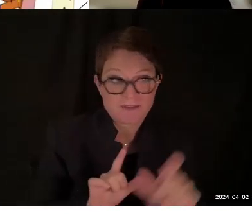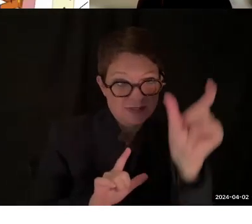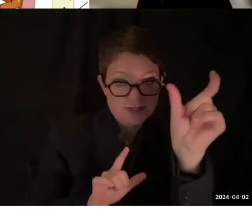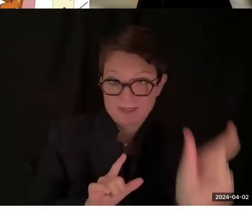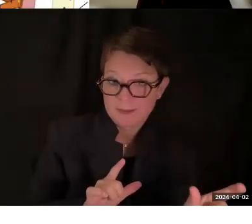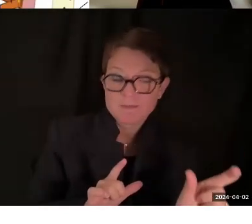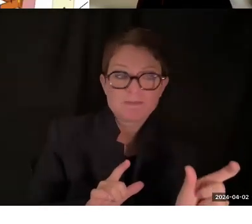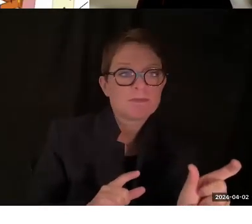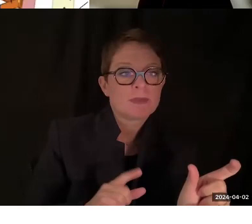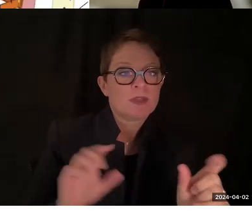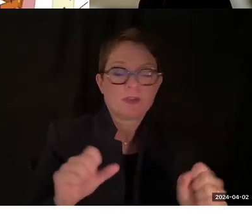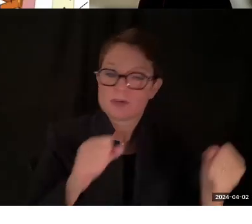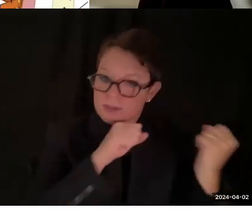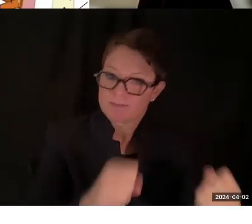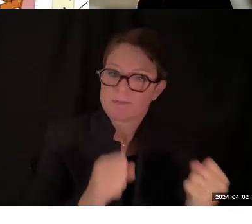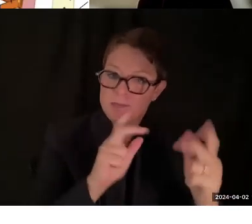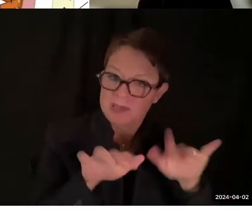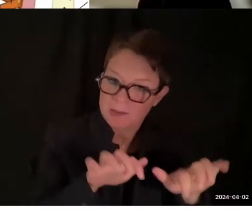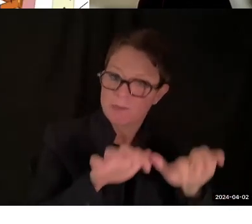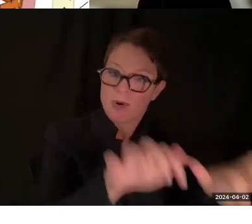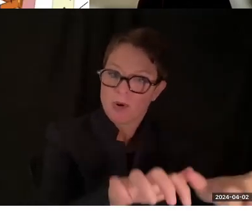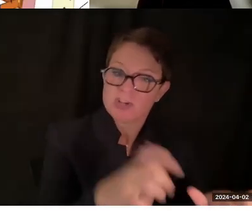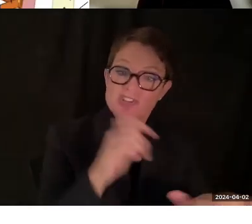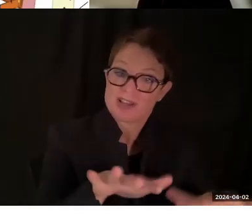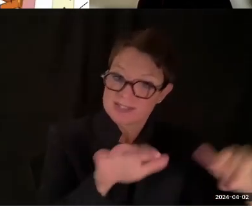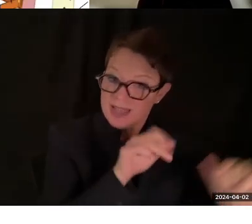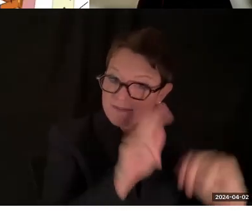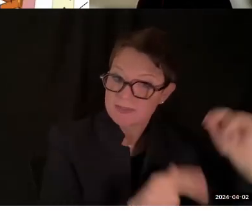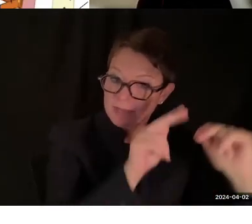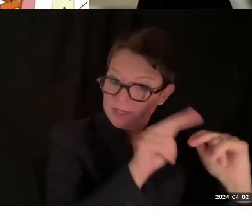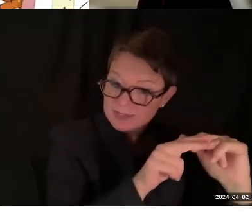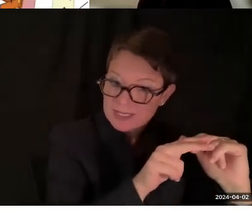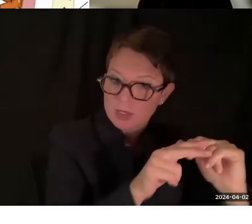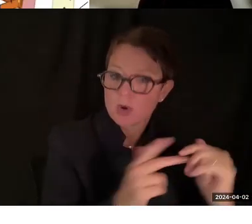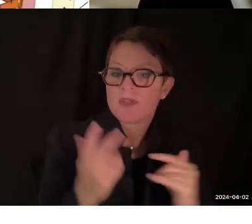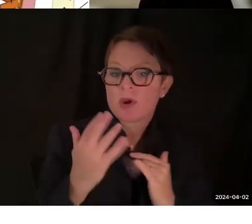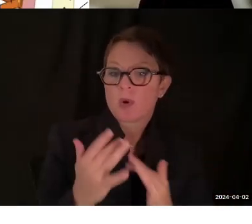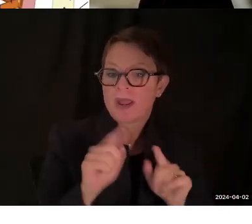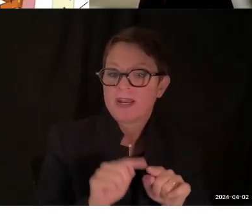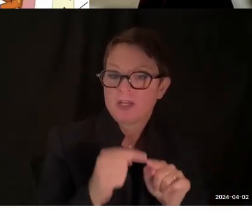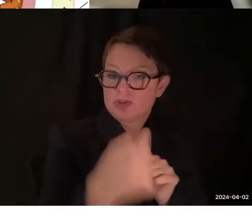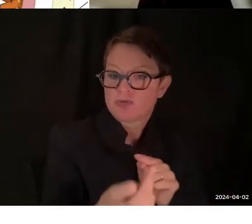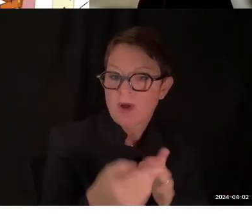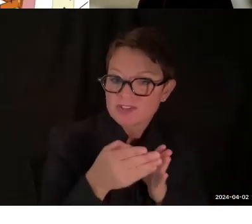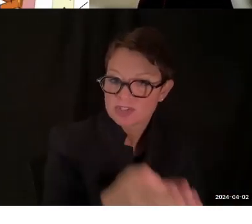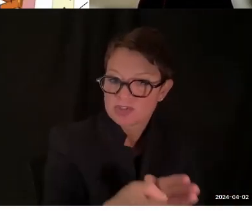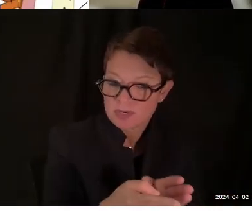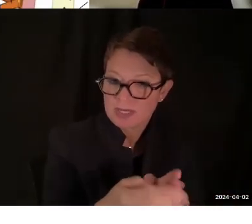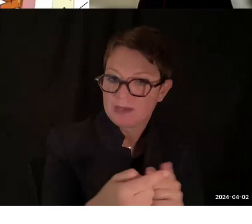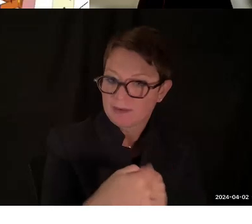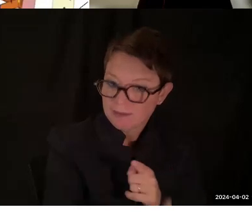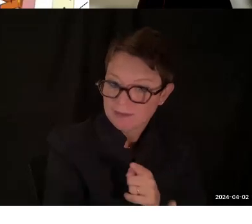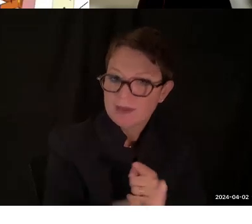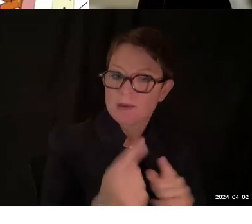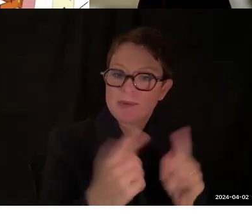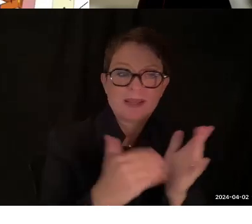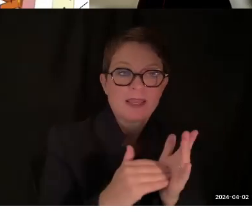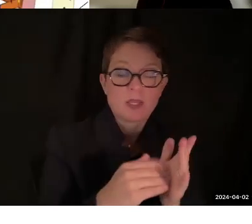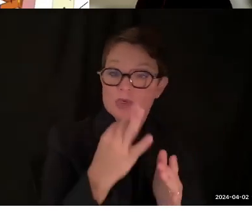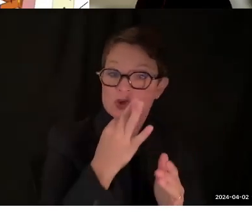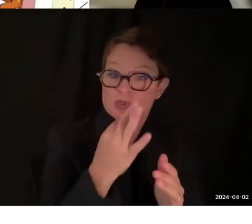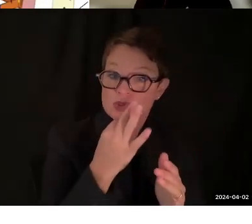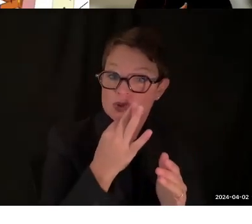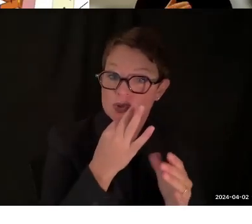that there are concentrations of people who have either just left the building or they're waiting to cross the street. And we know within a few moments, those